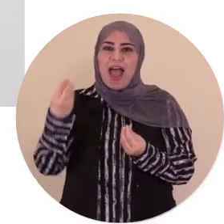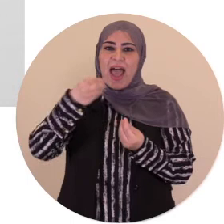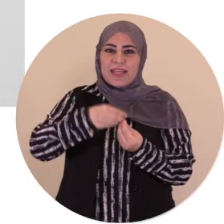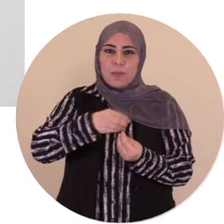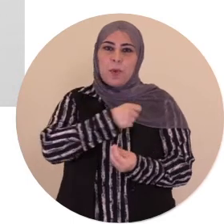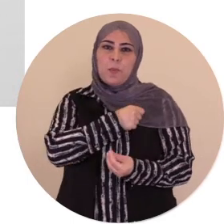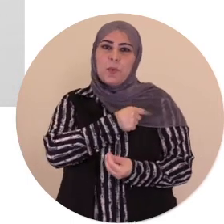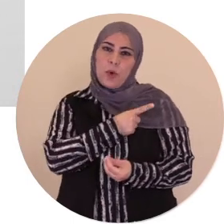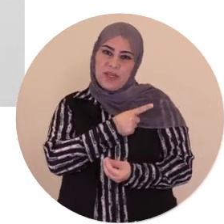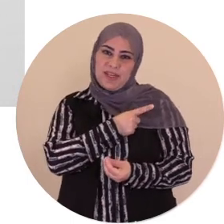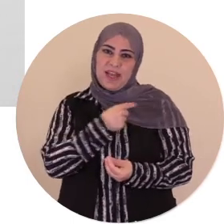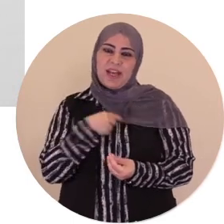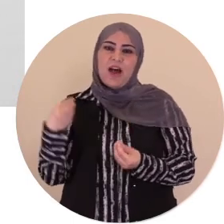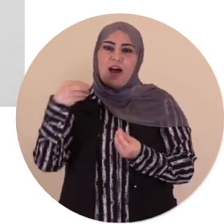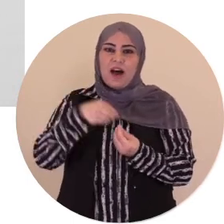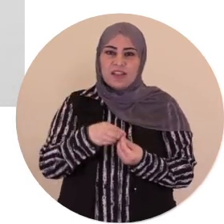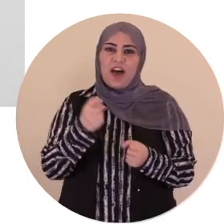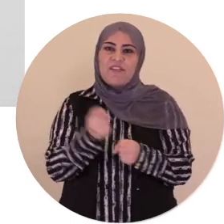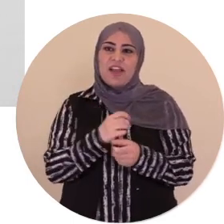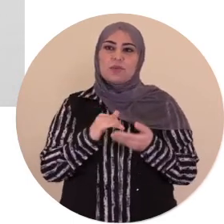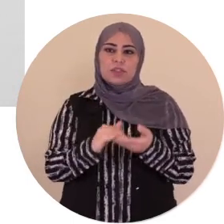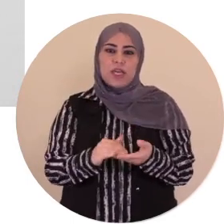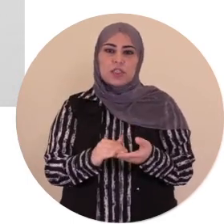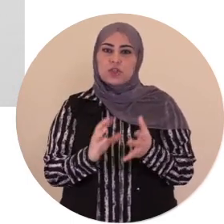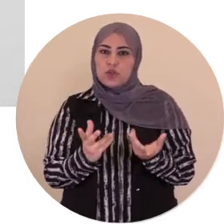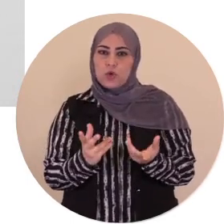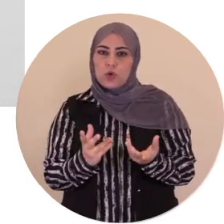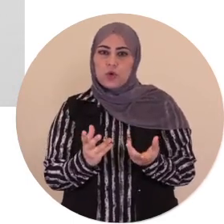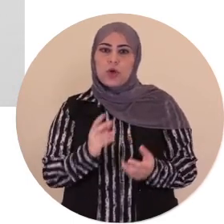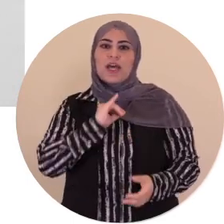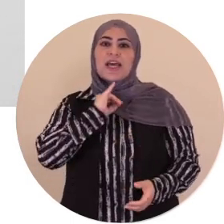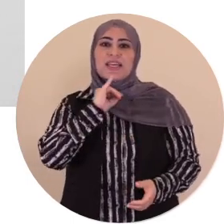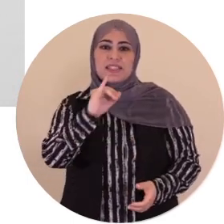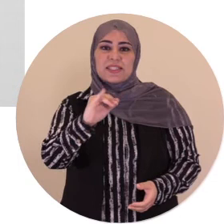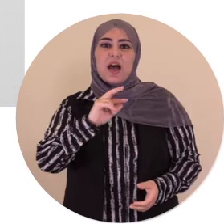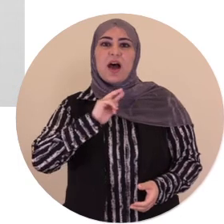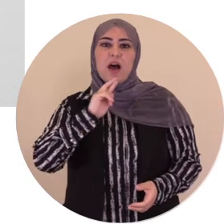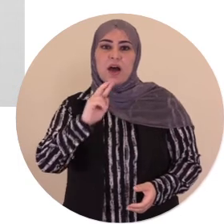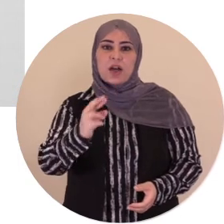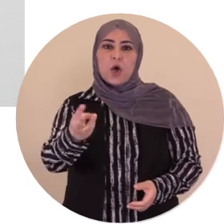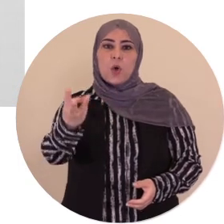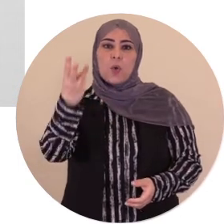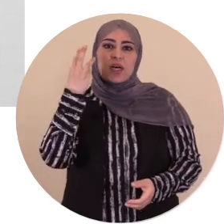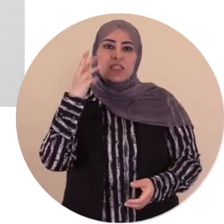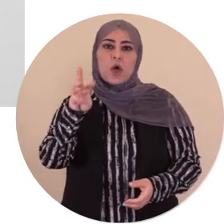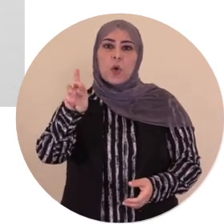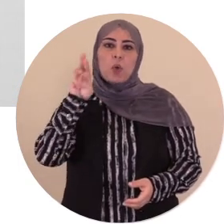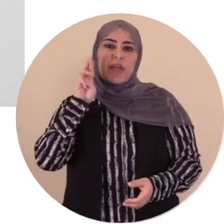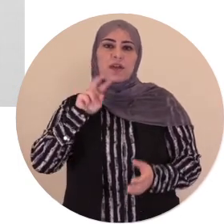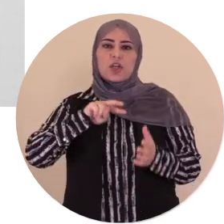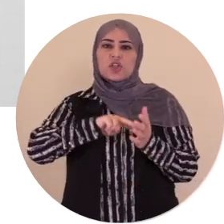were, is, are, based on the tense of the verb and the